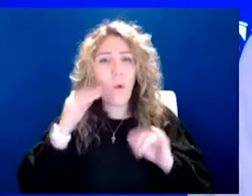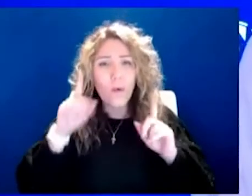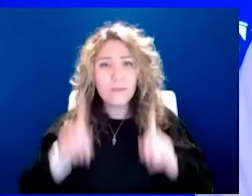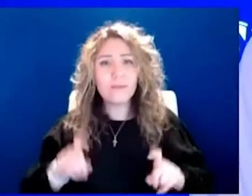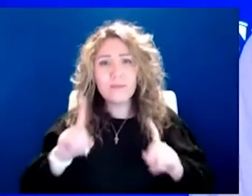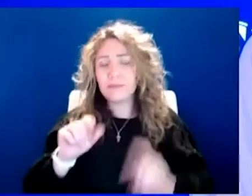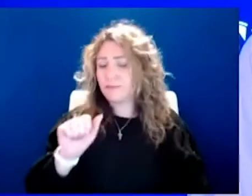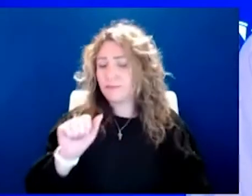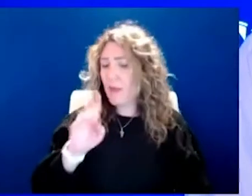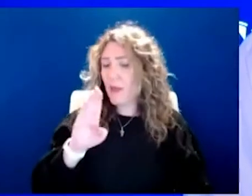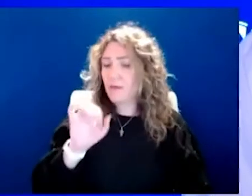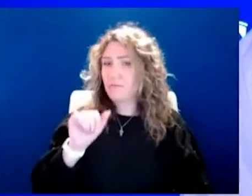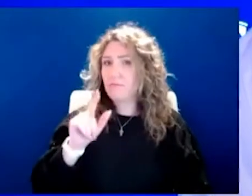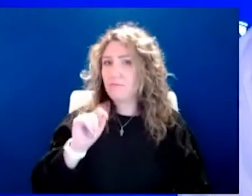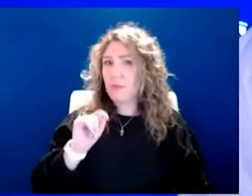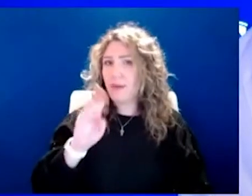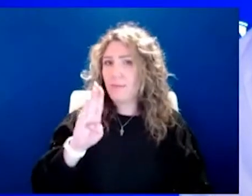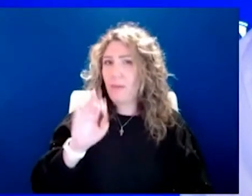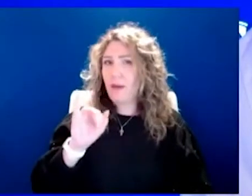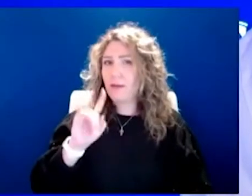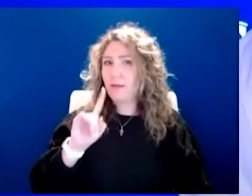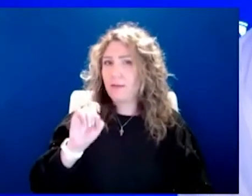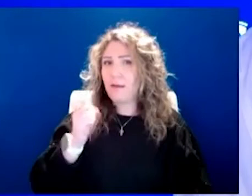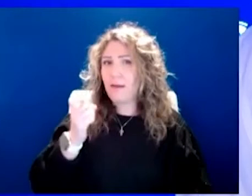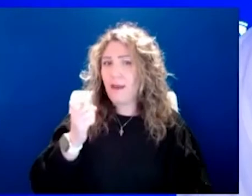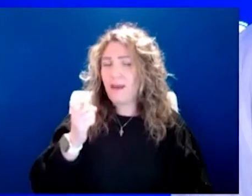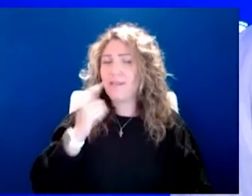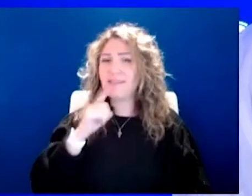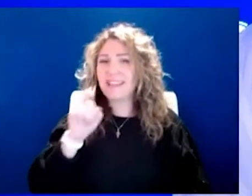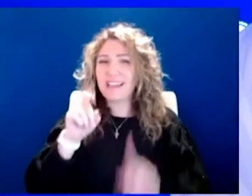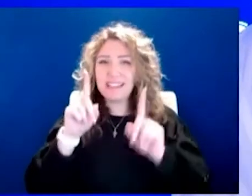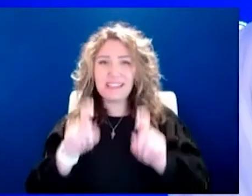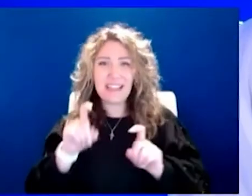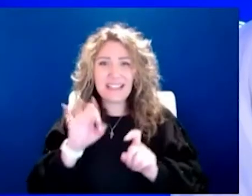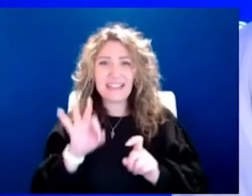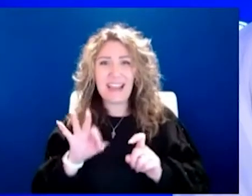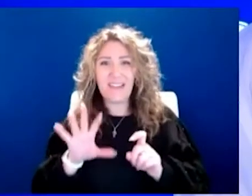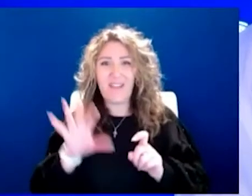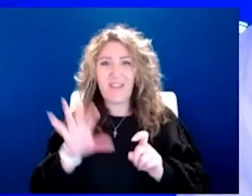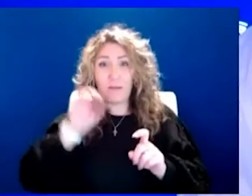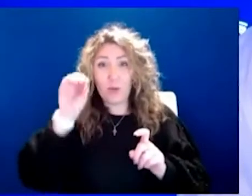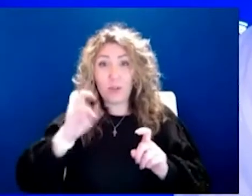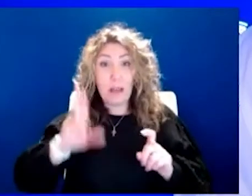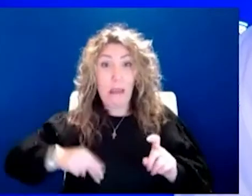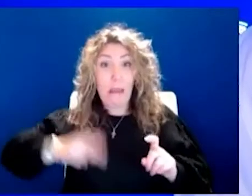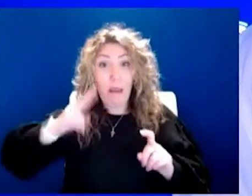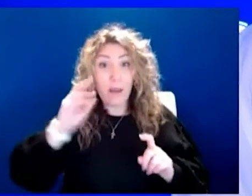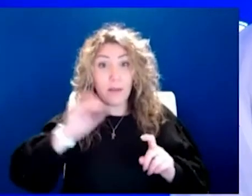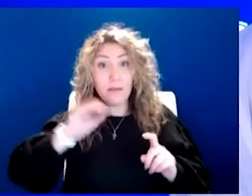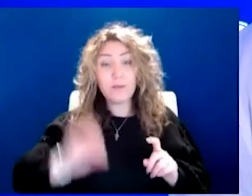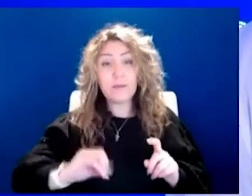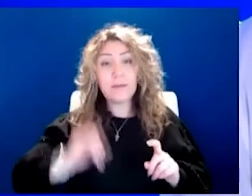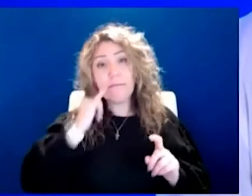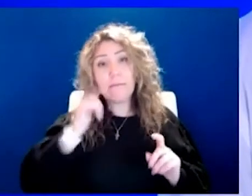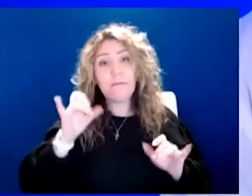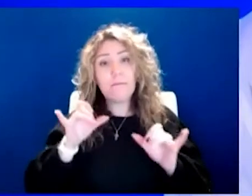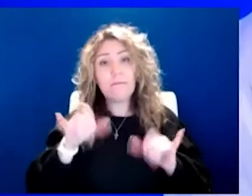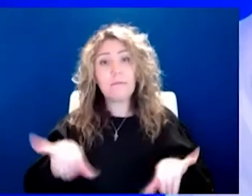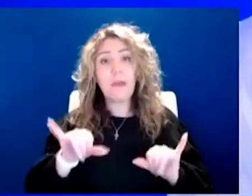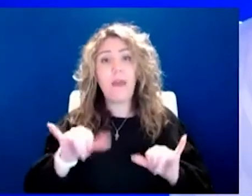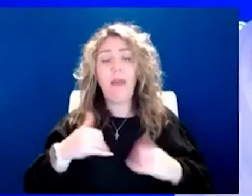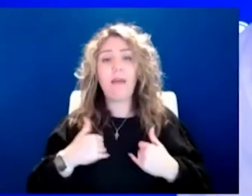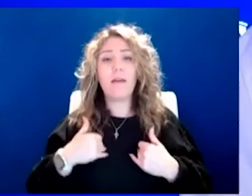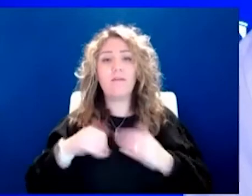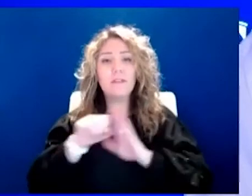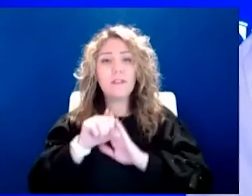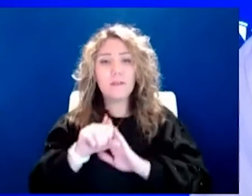Binax-2 test does have about a 95%, so it's a very high percentage. And if you are continuing to have symptoms or you know you've